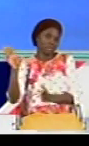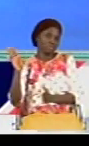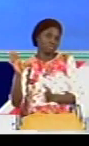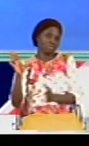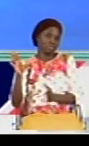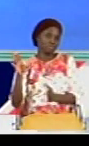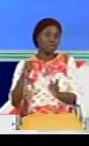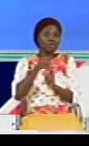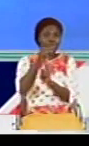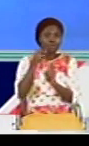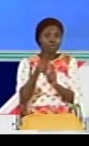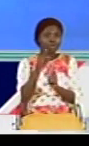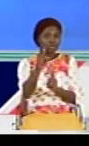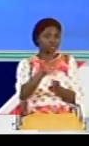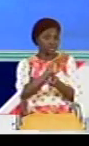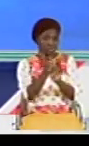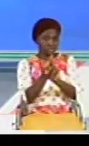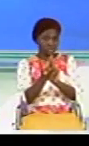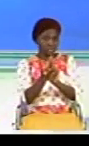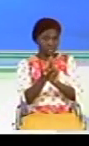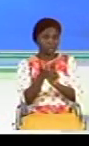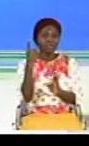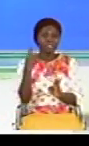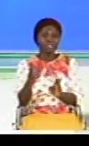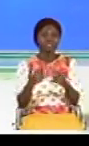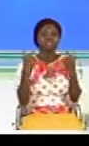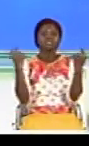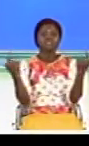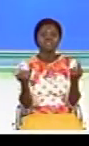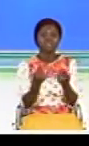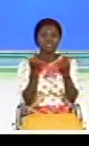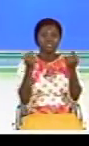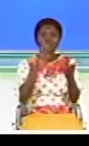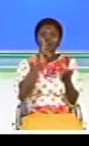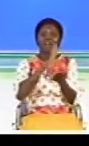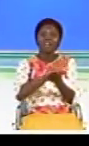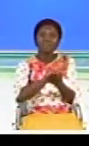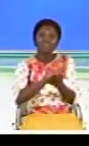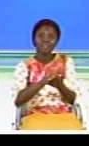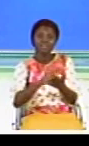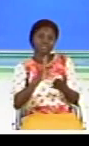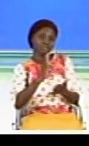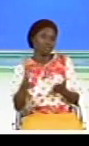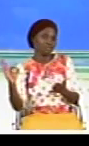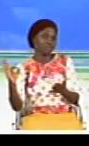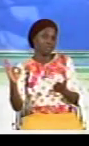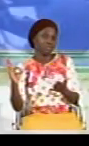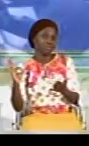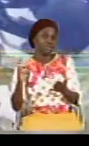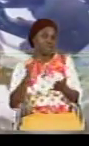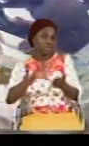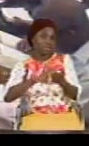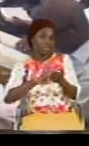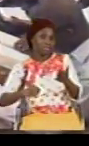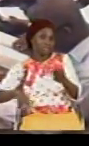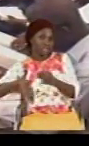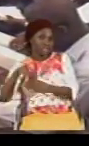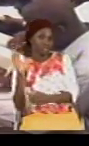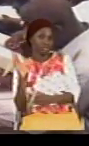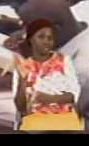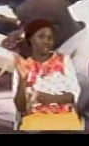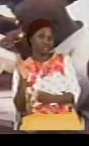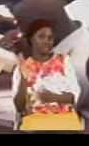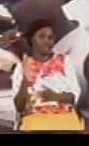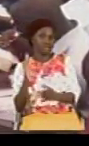repent, the sins are cleansed up, blotted out, erased from